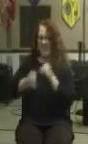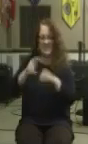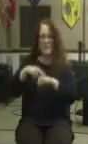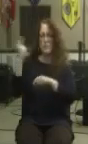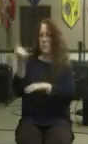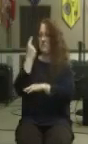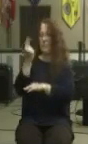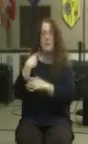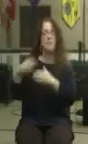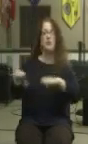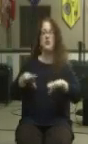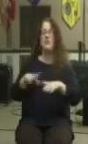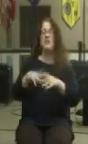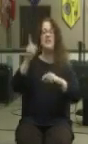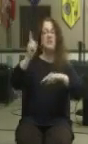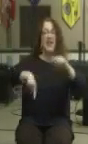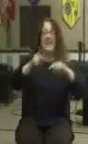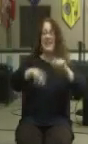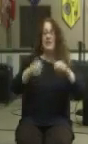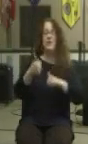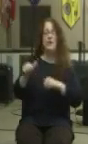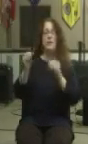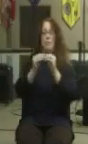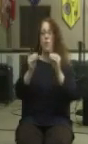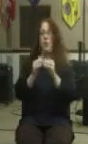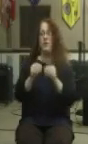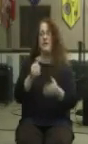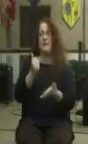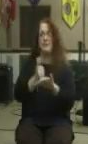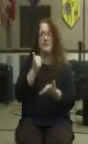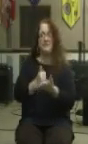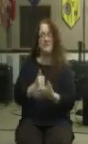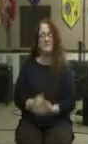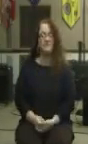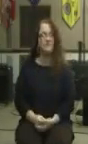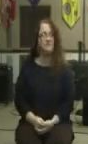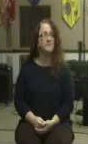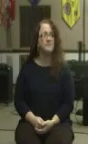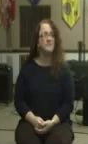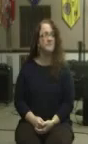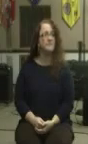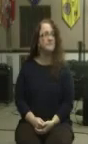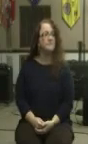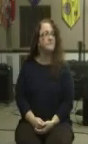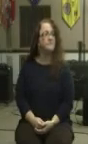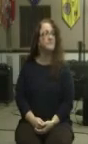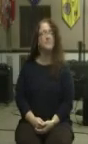Come on, it might be the last time I'm doing something, but I'm going to do it to all I can do it.